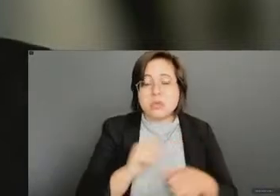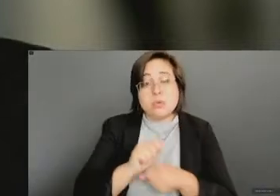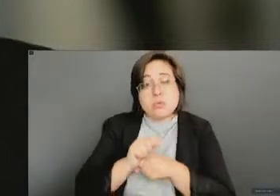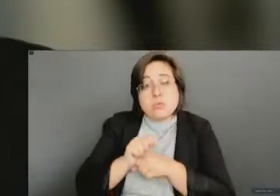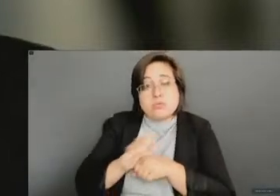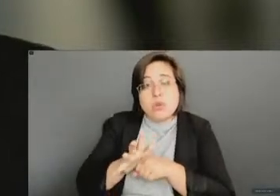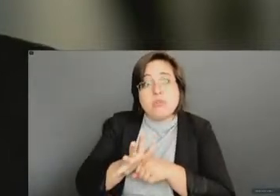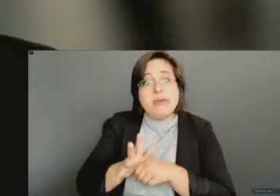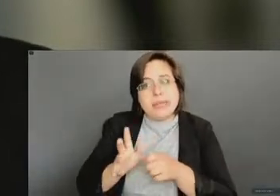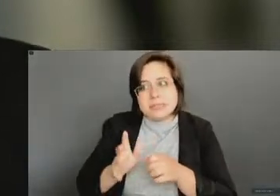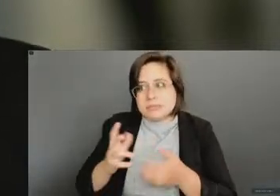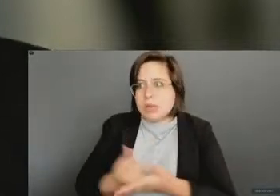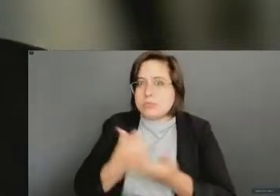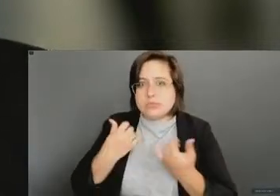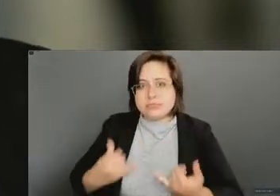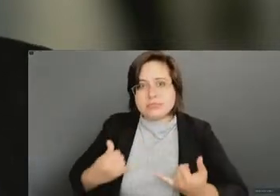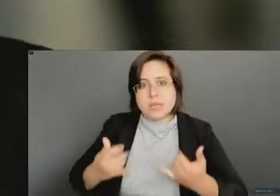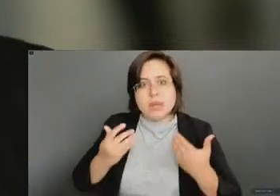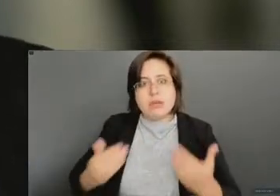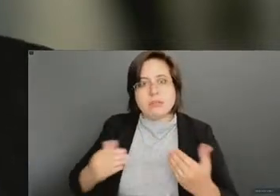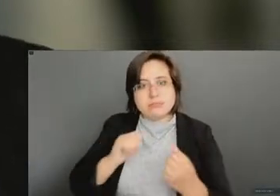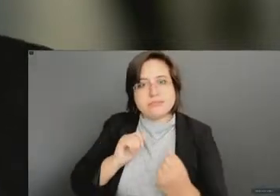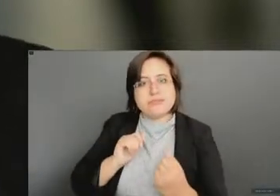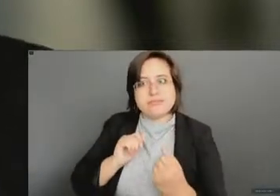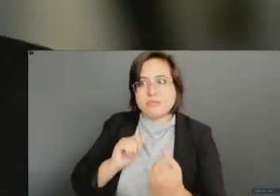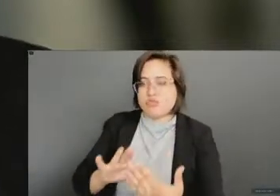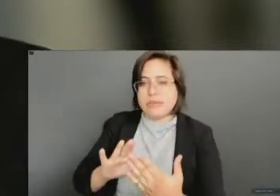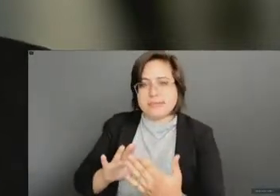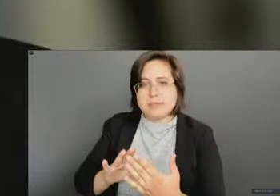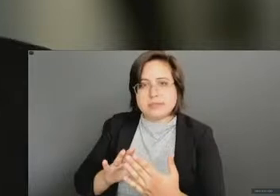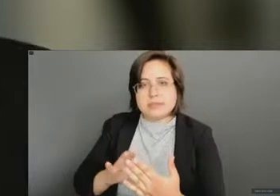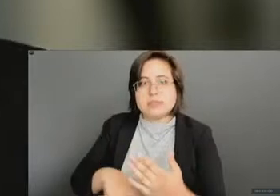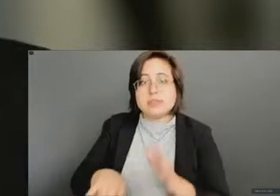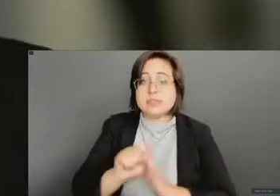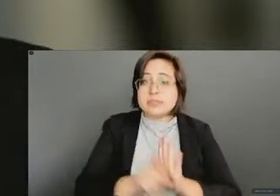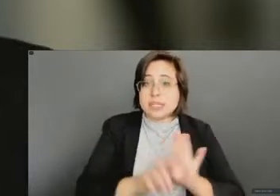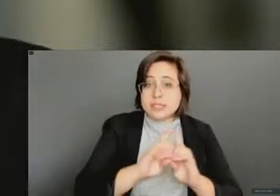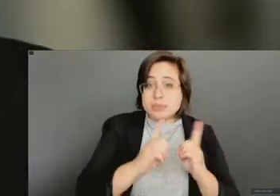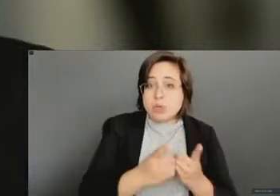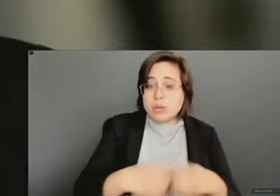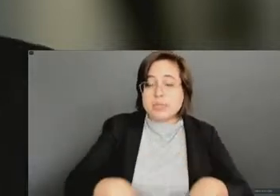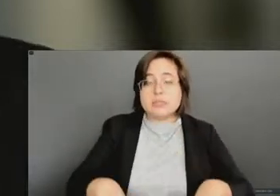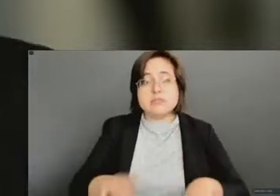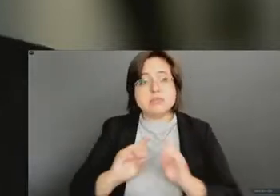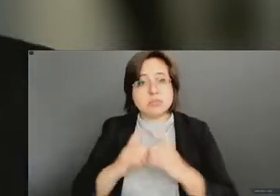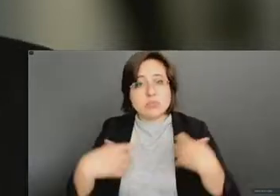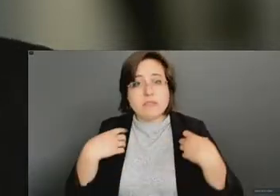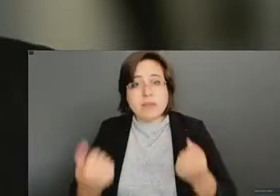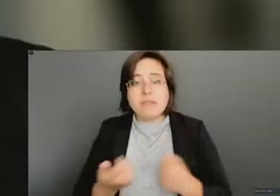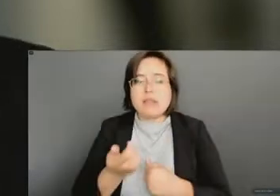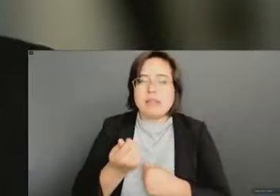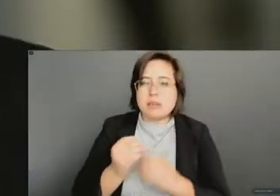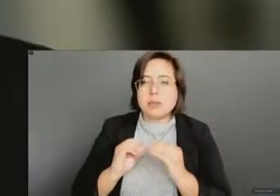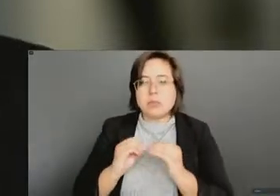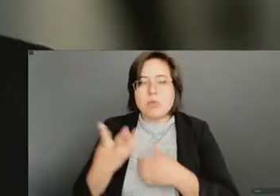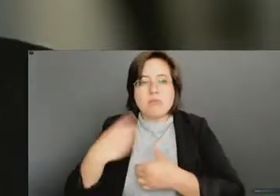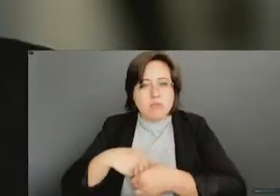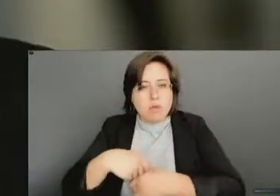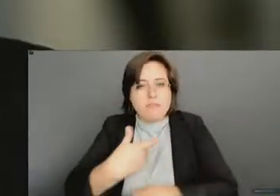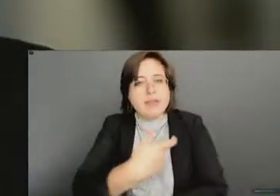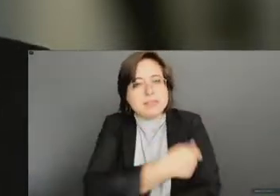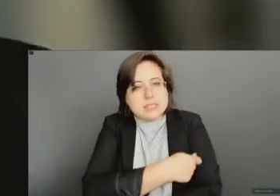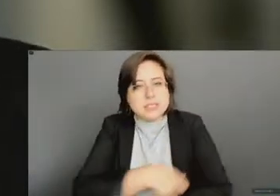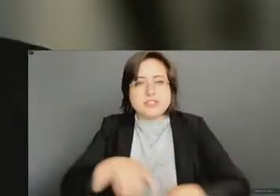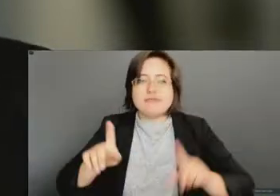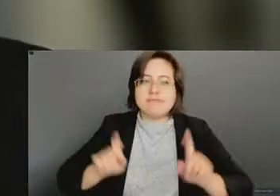to address this. State departments of health and the CDC have gotten a little bit more involved in vaccination, in